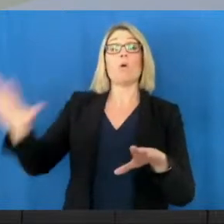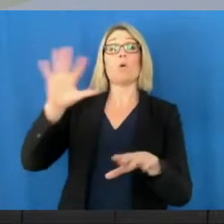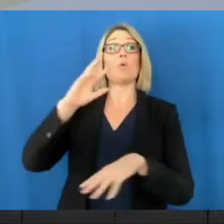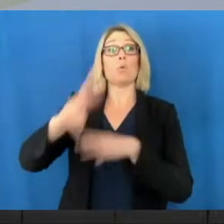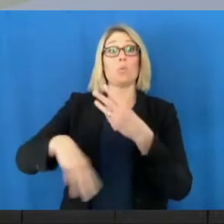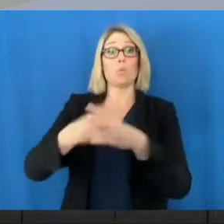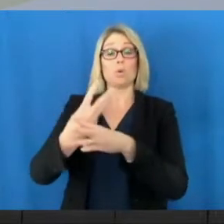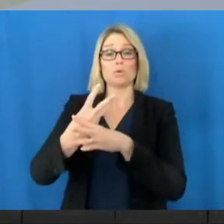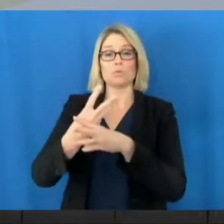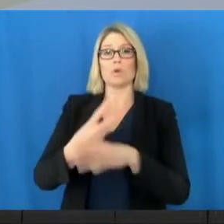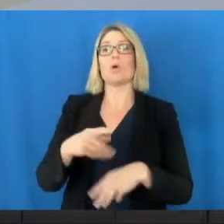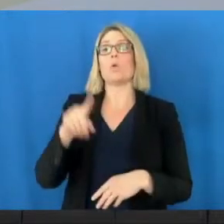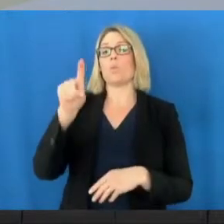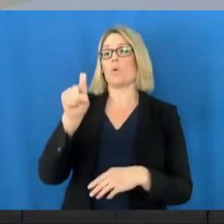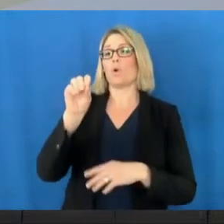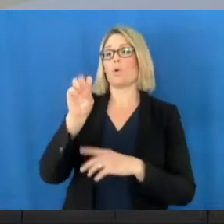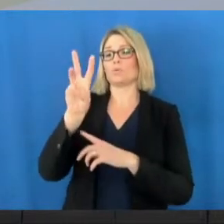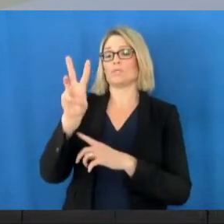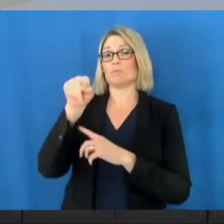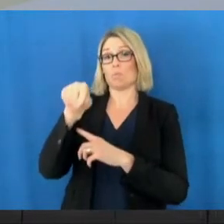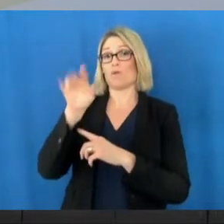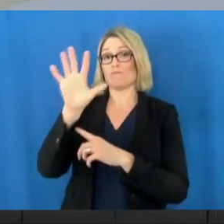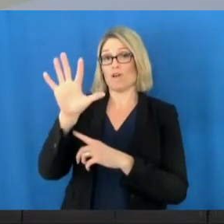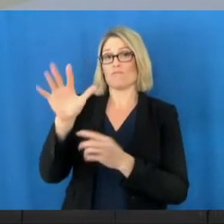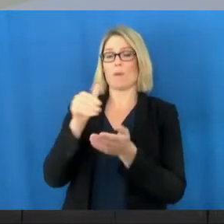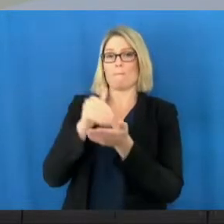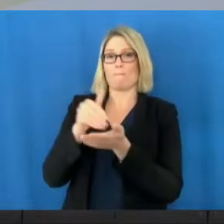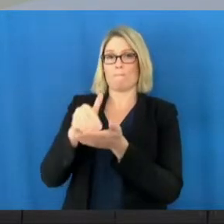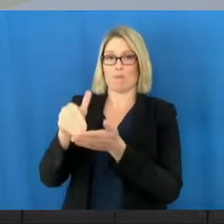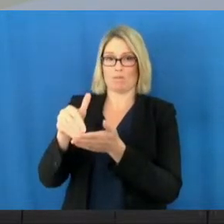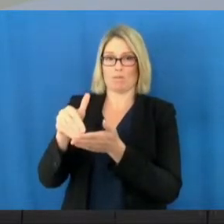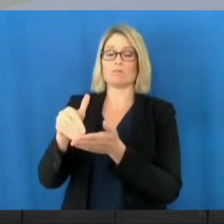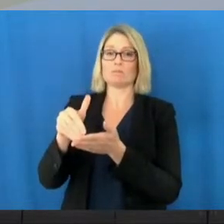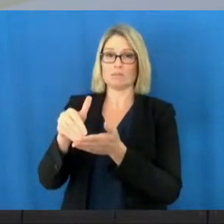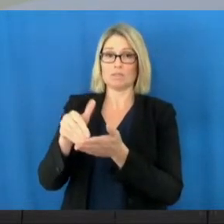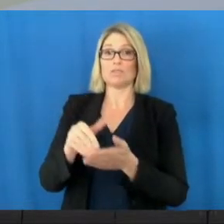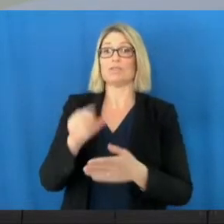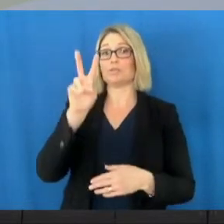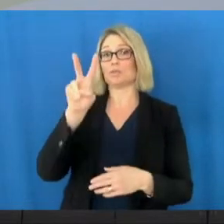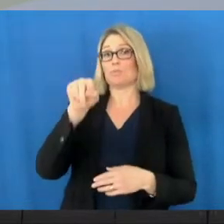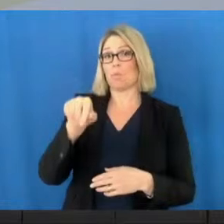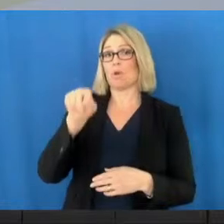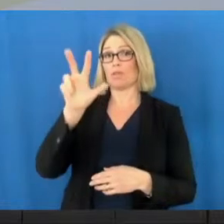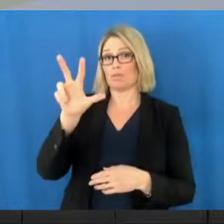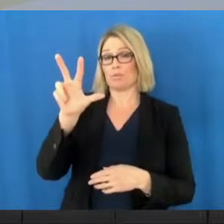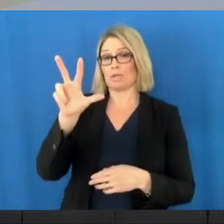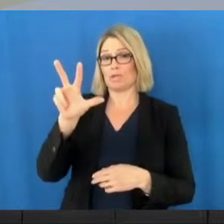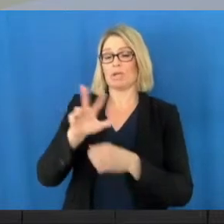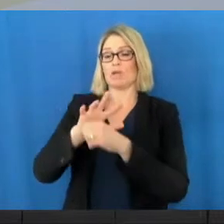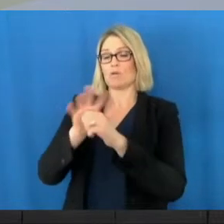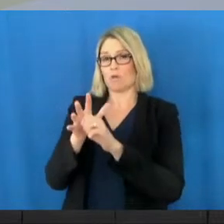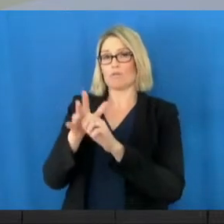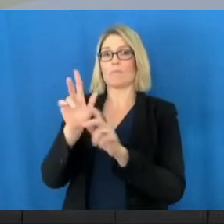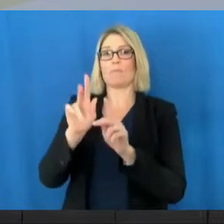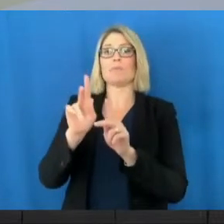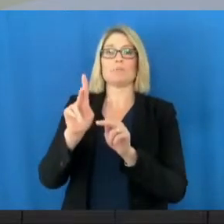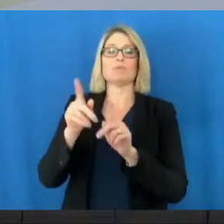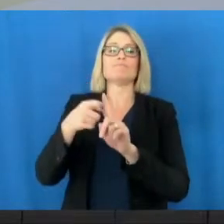over 106.5 million cases and 2.3 million COVID-19 related